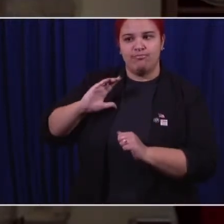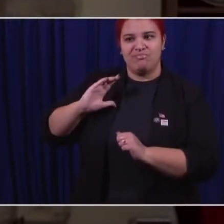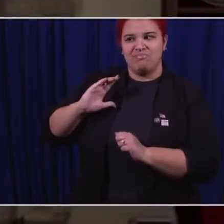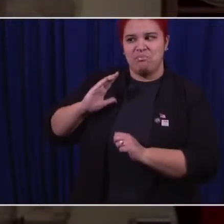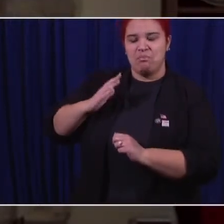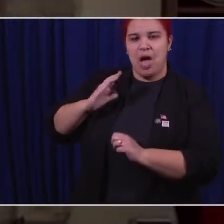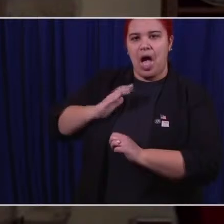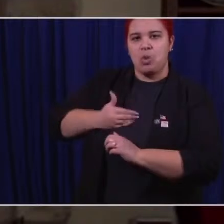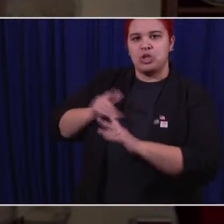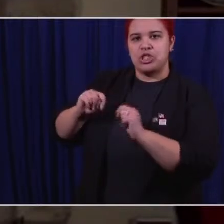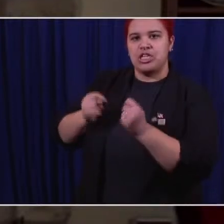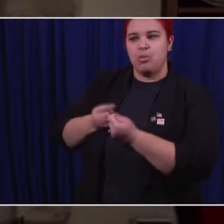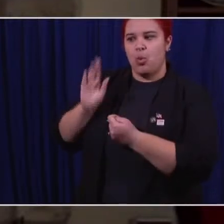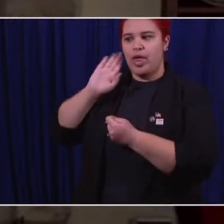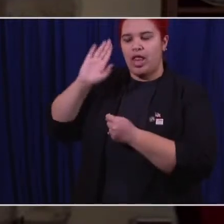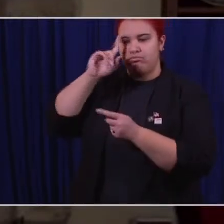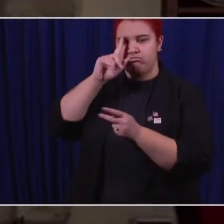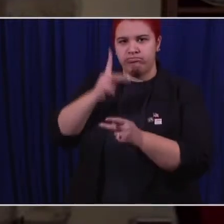schedule.